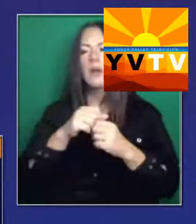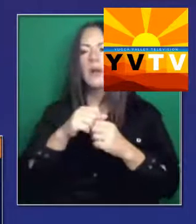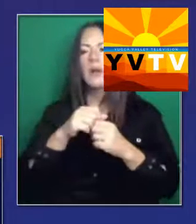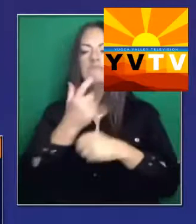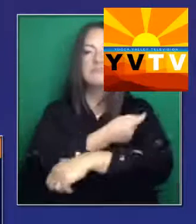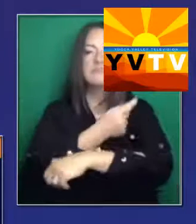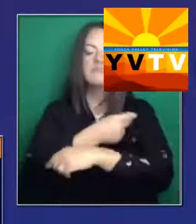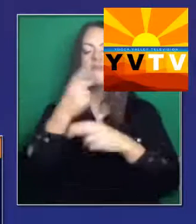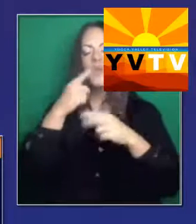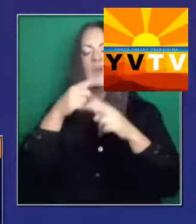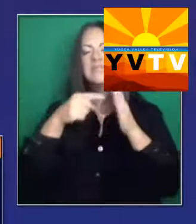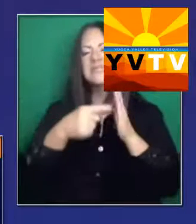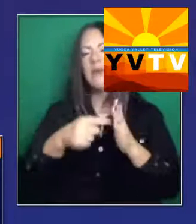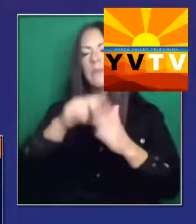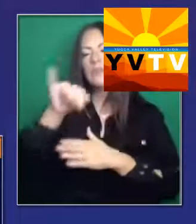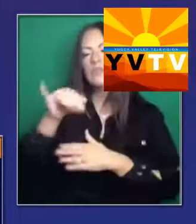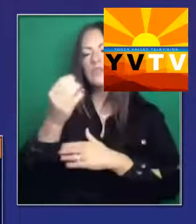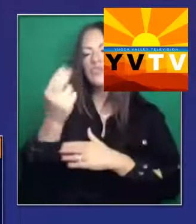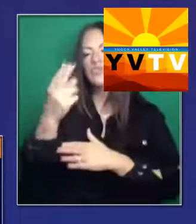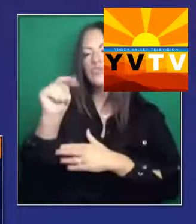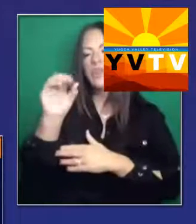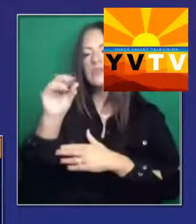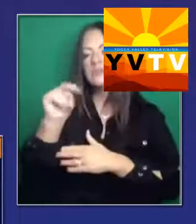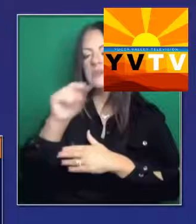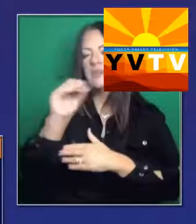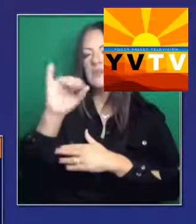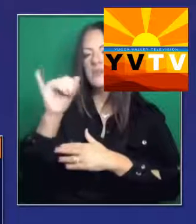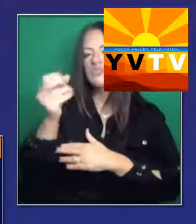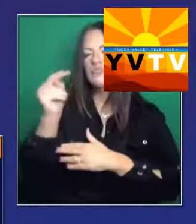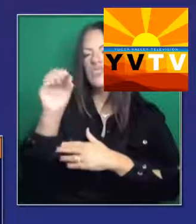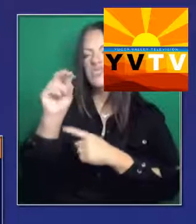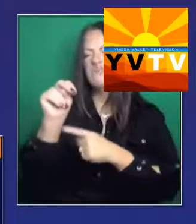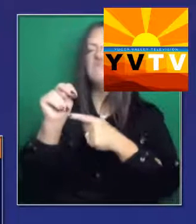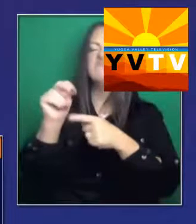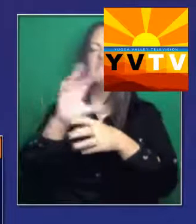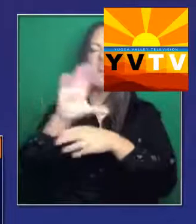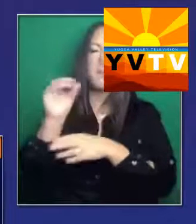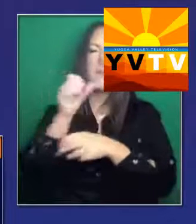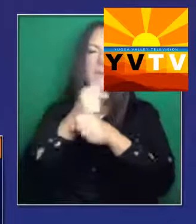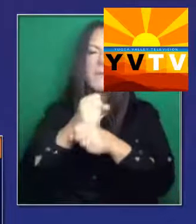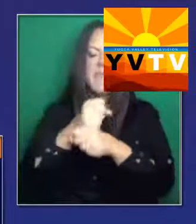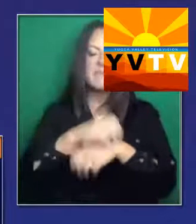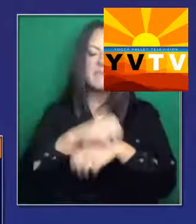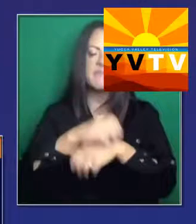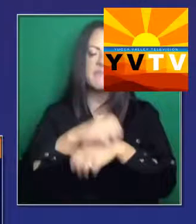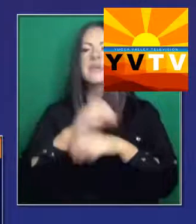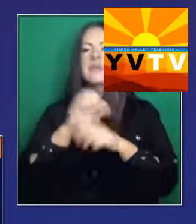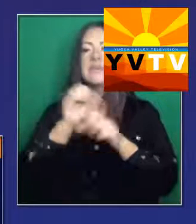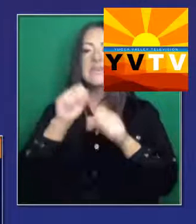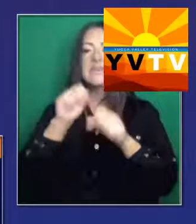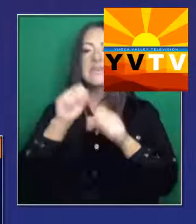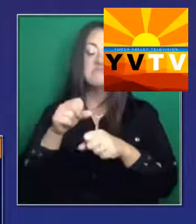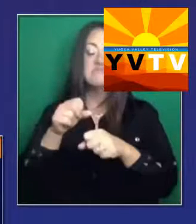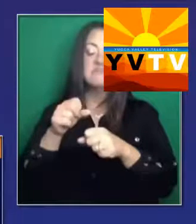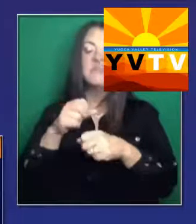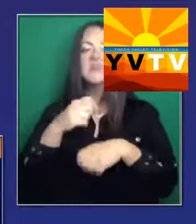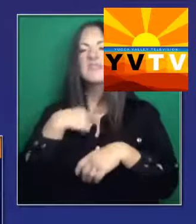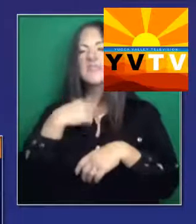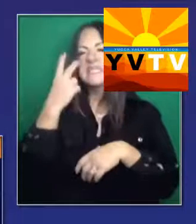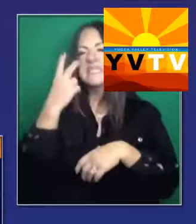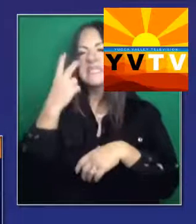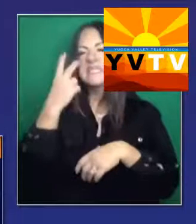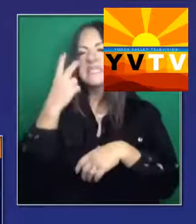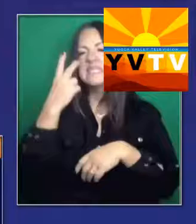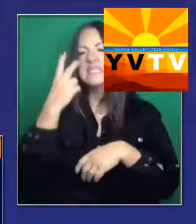different reasons. CDC, though, believes will protect against this new strain. Just underscores, that's why I put the slide up, just underscores